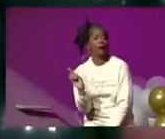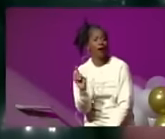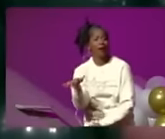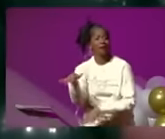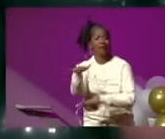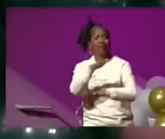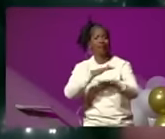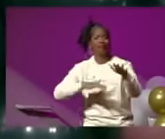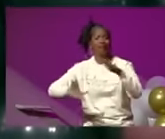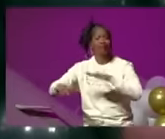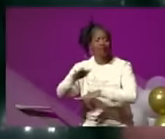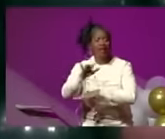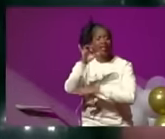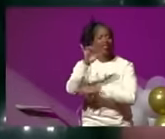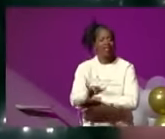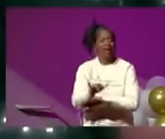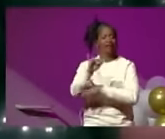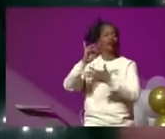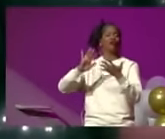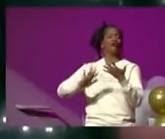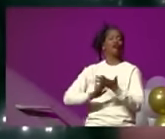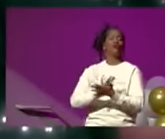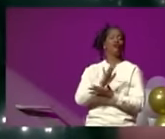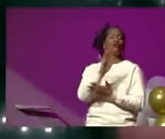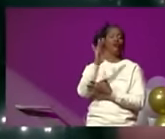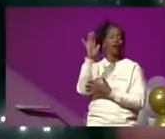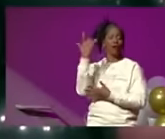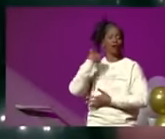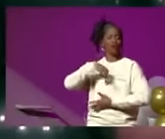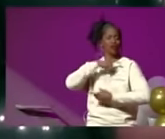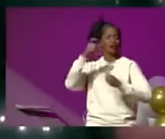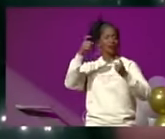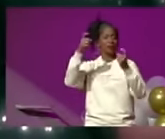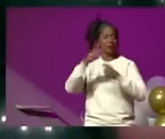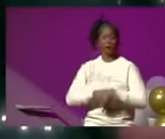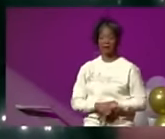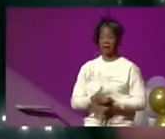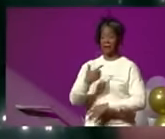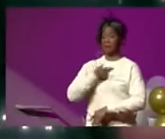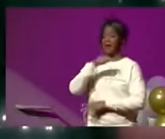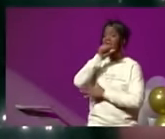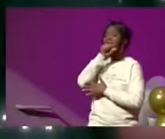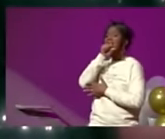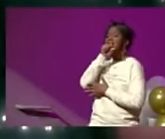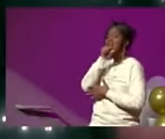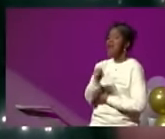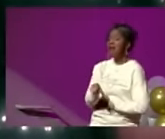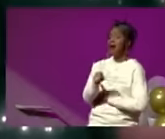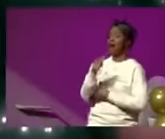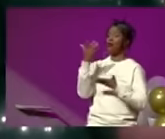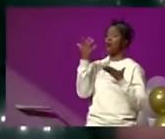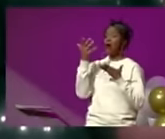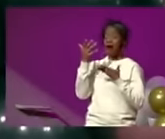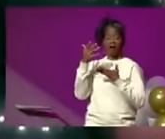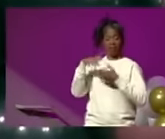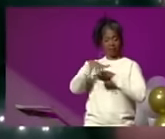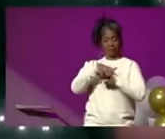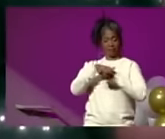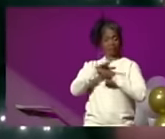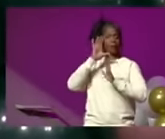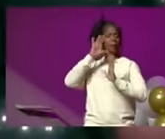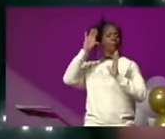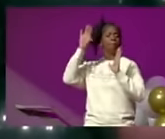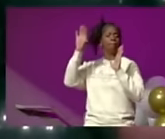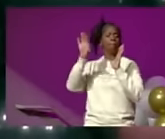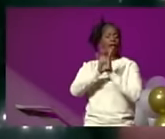the glory of this season. That's why I love the nativity scene with Jesus in the midst of the